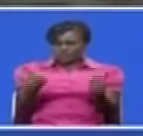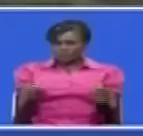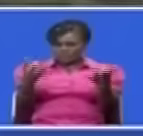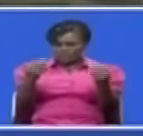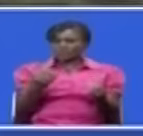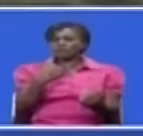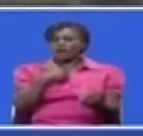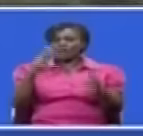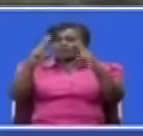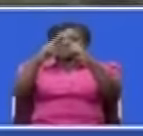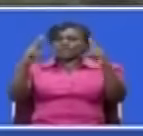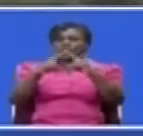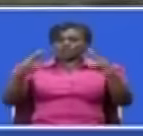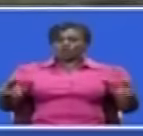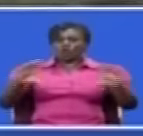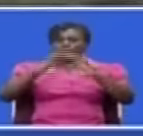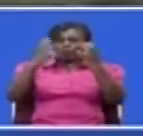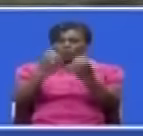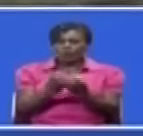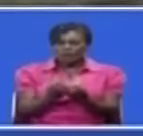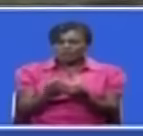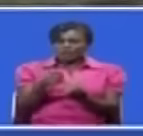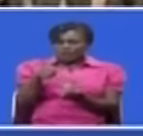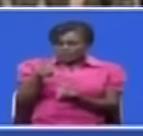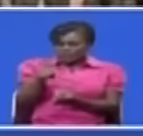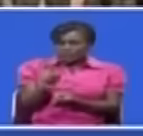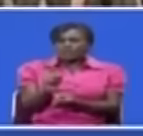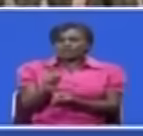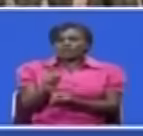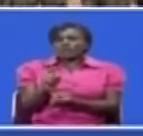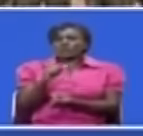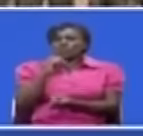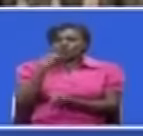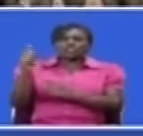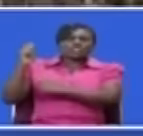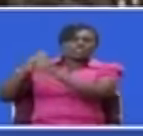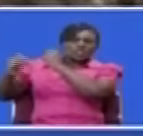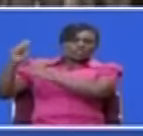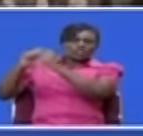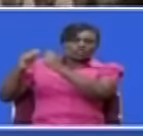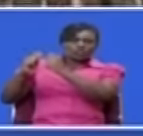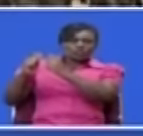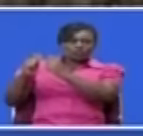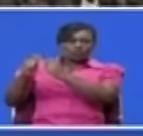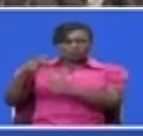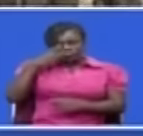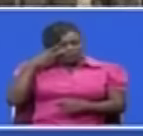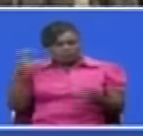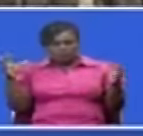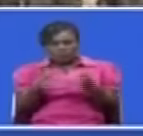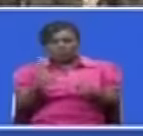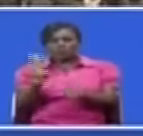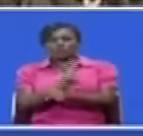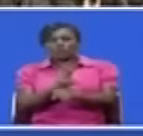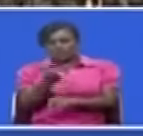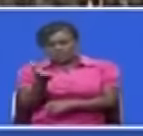have an international or a global reach, simply because they are converting people who are non-traditional militants or terrorists, and they're using